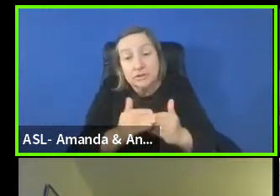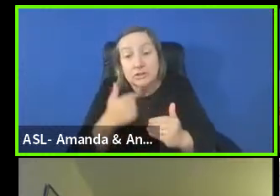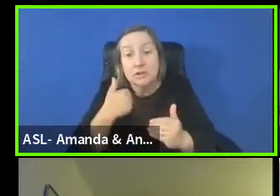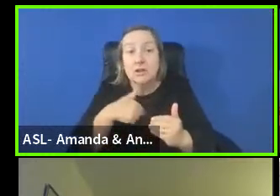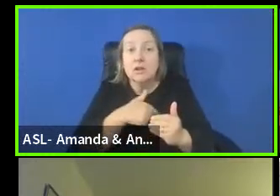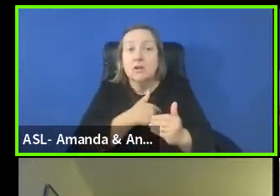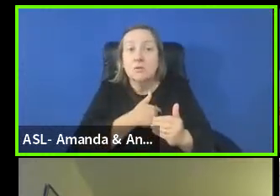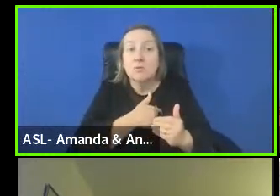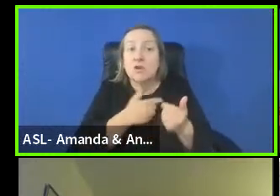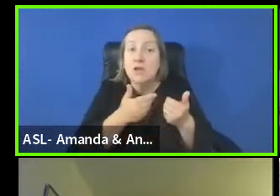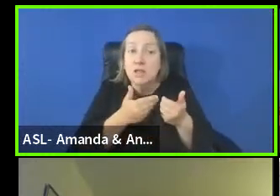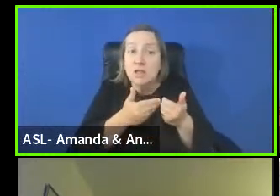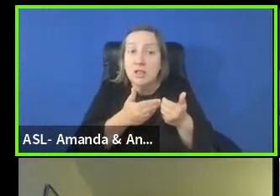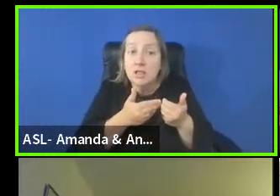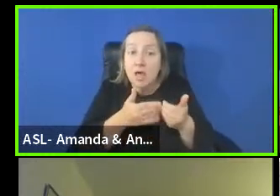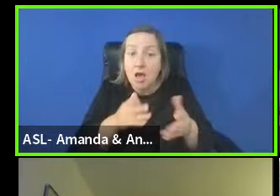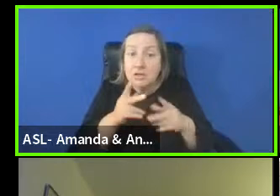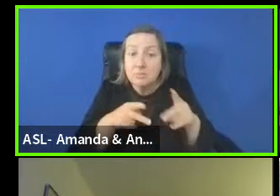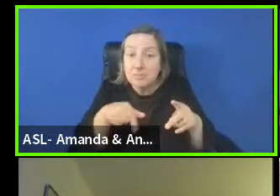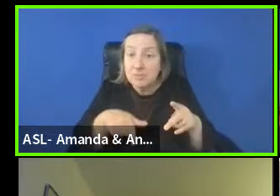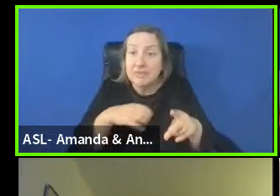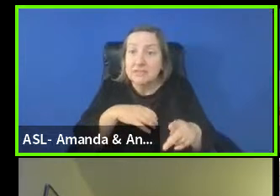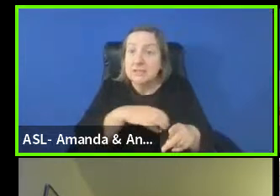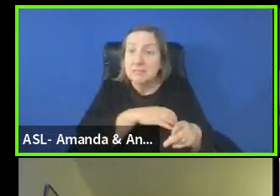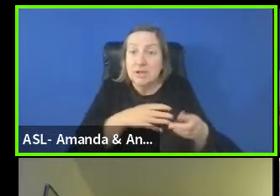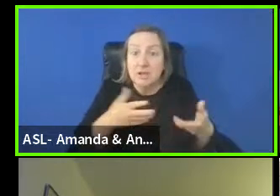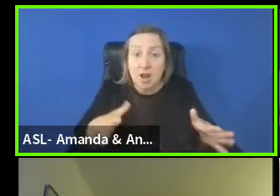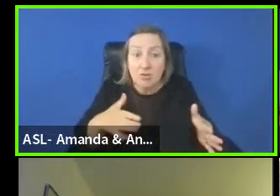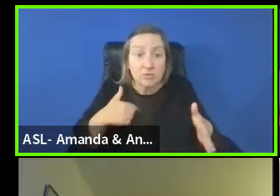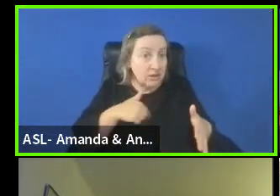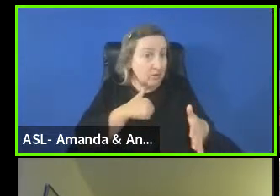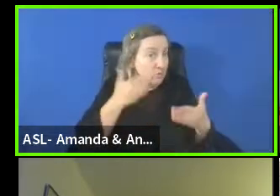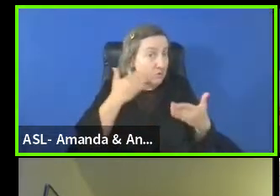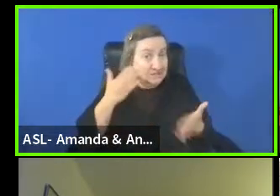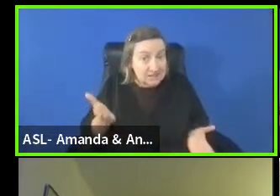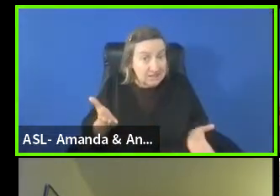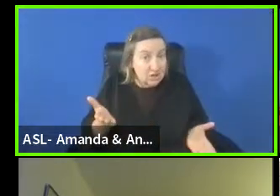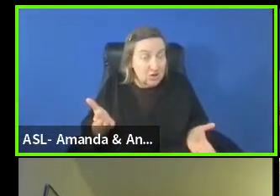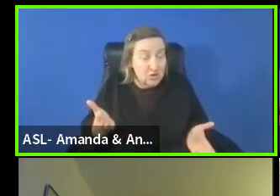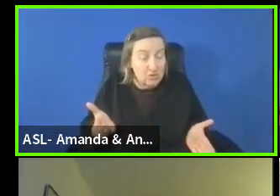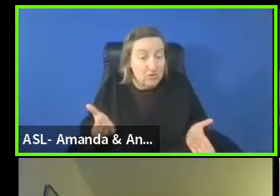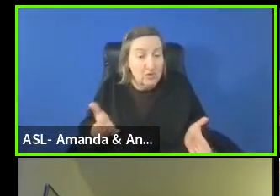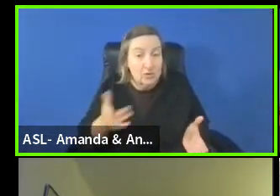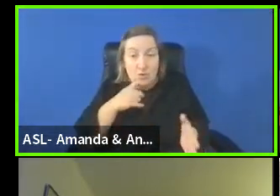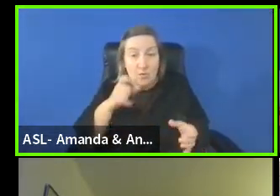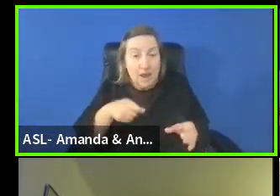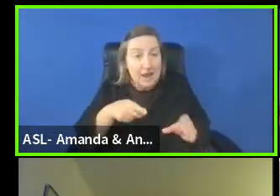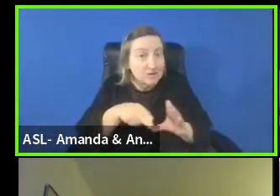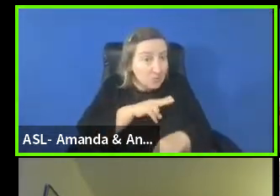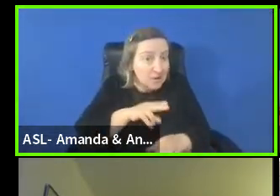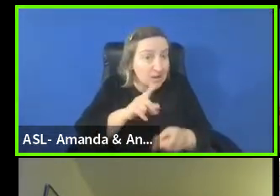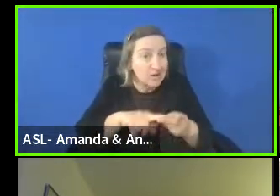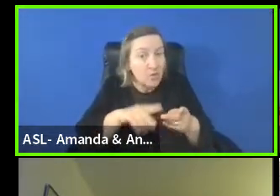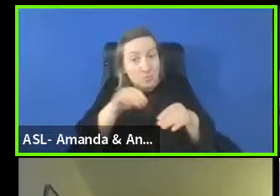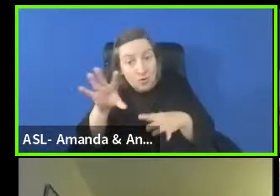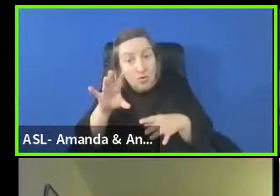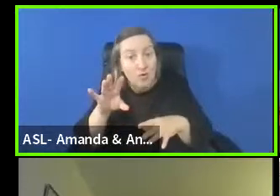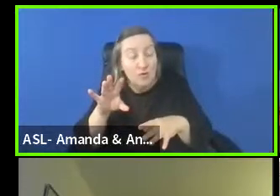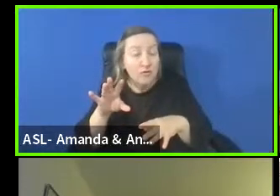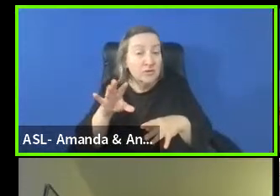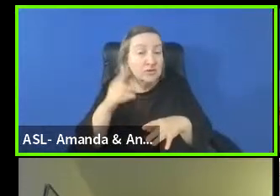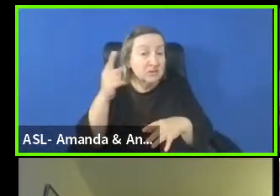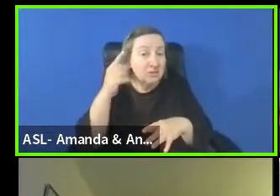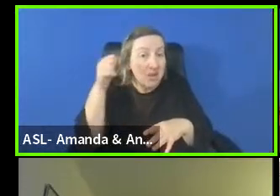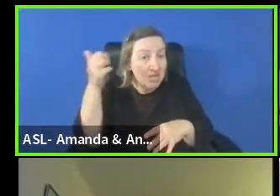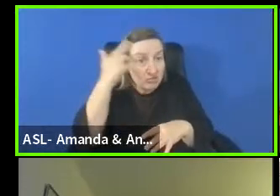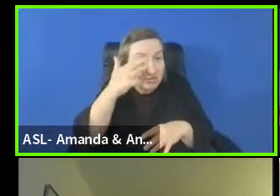lost members to this committee already that we don't know about, that have either had to quit, move on for other reasons? Maybe